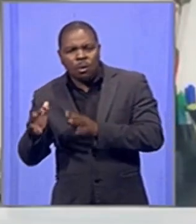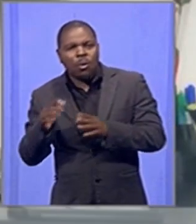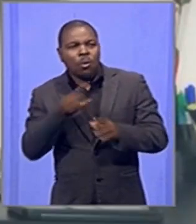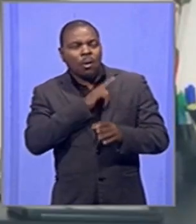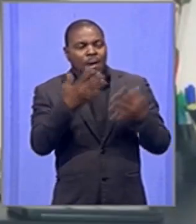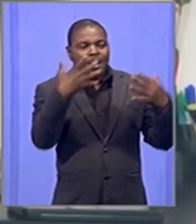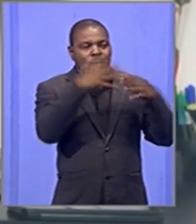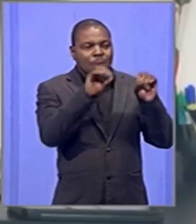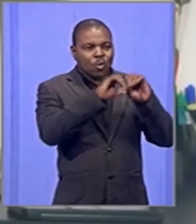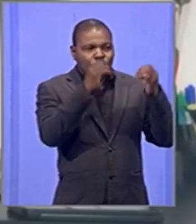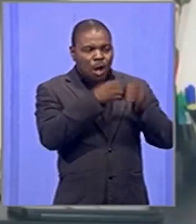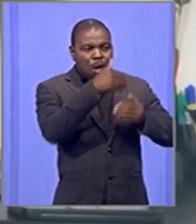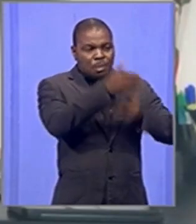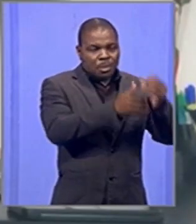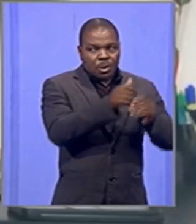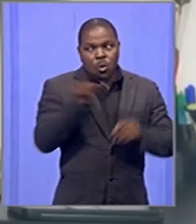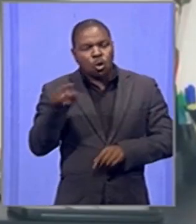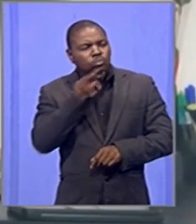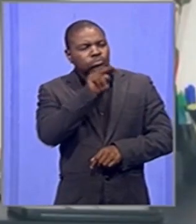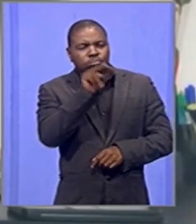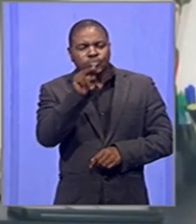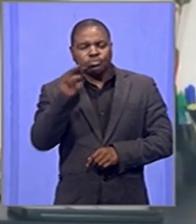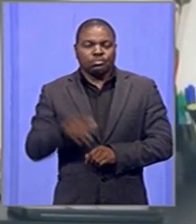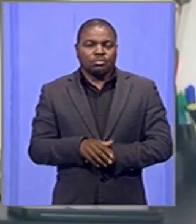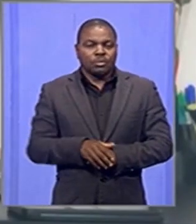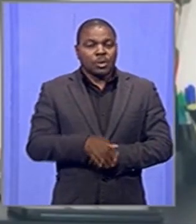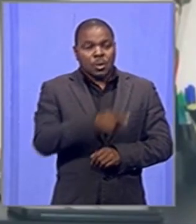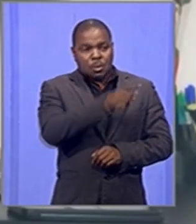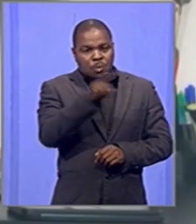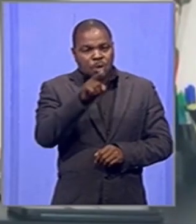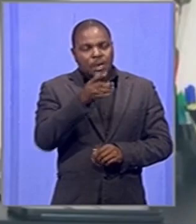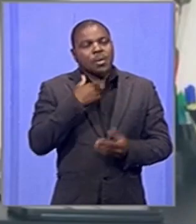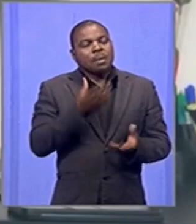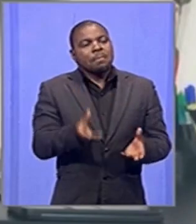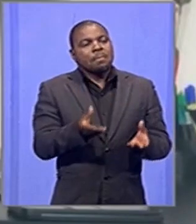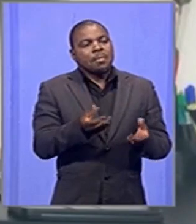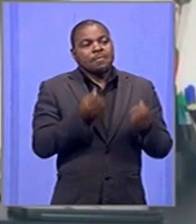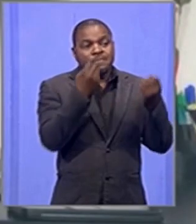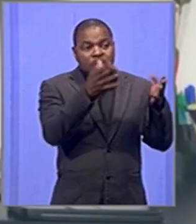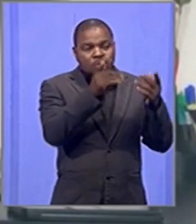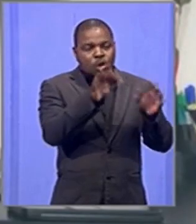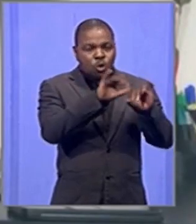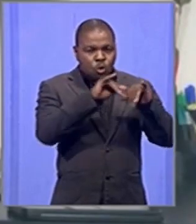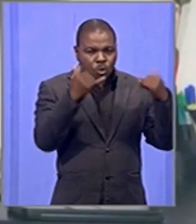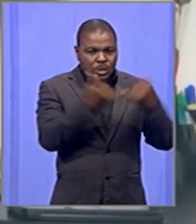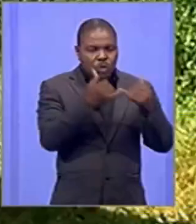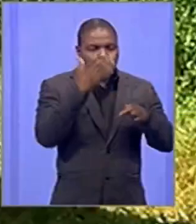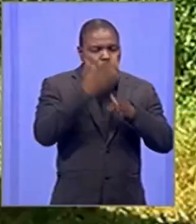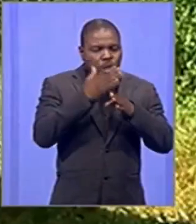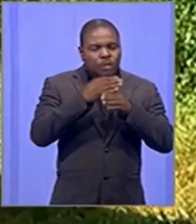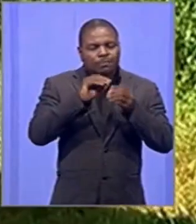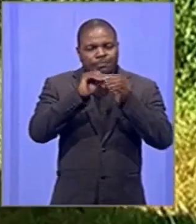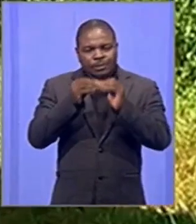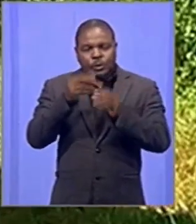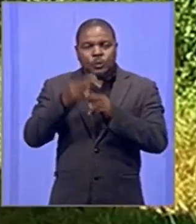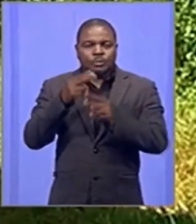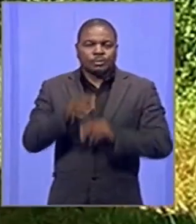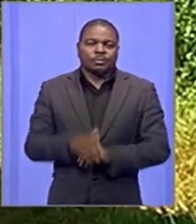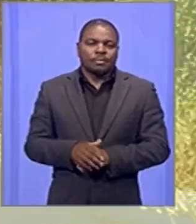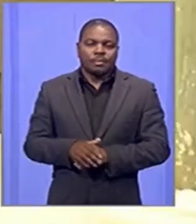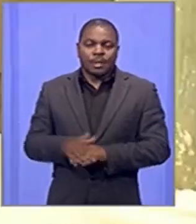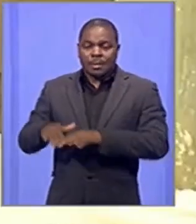implementing agents who have given contracts to companies that are delivering on the work. Lefapha la Thuto ya